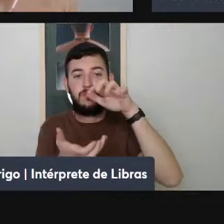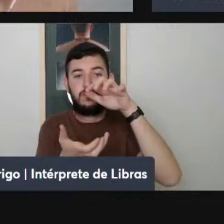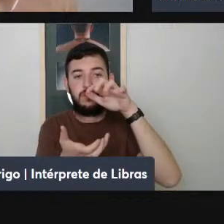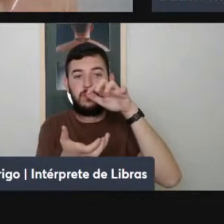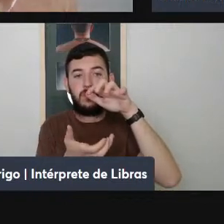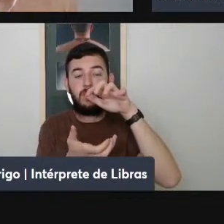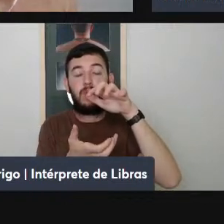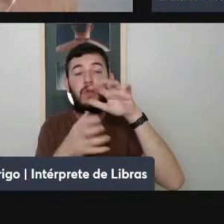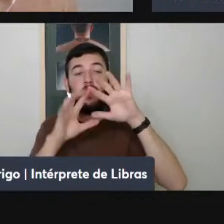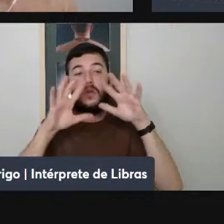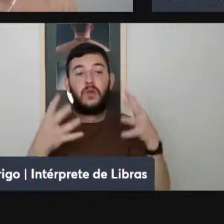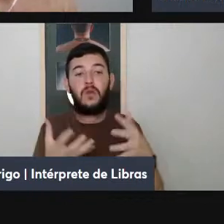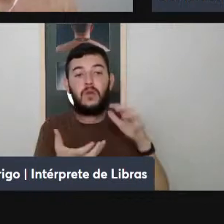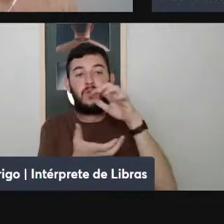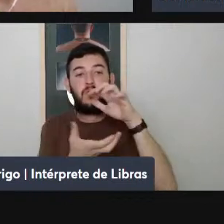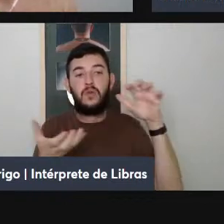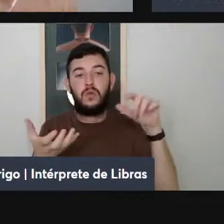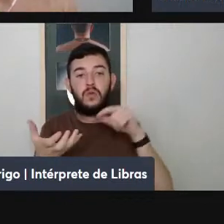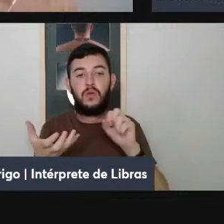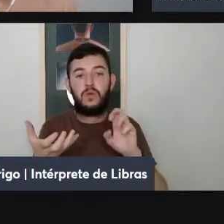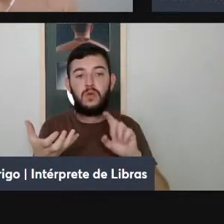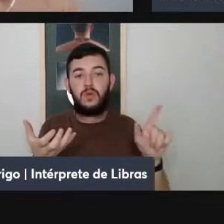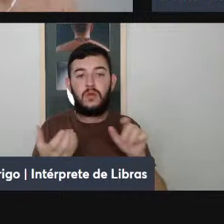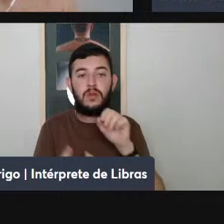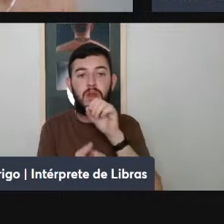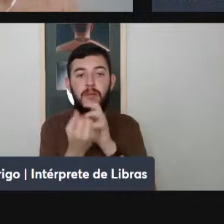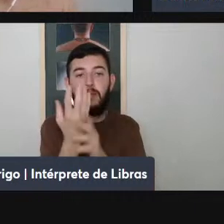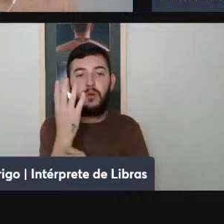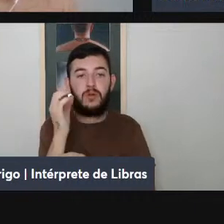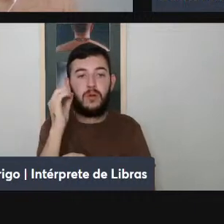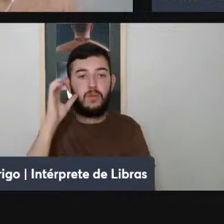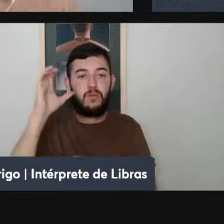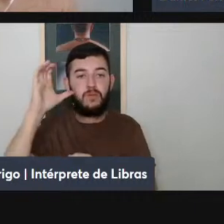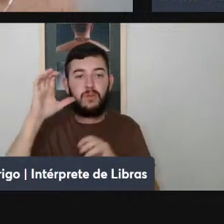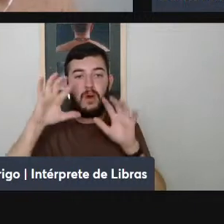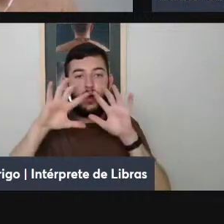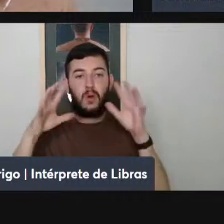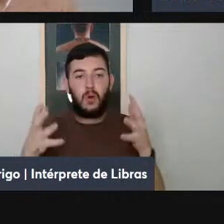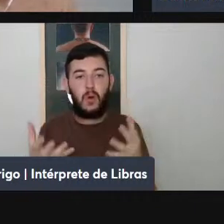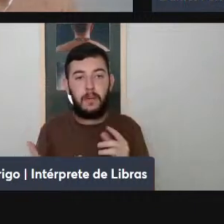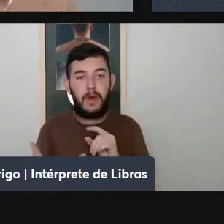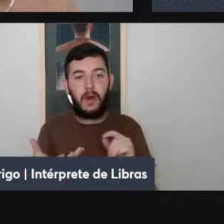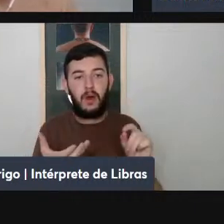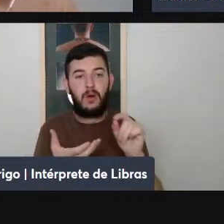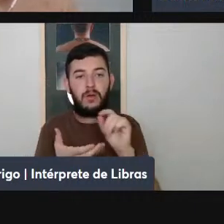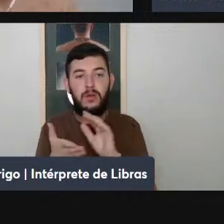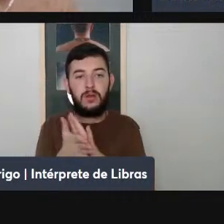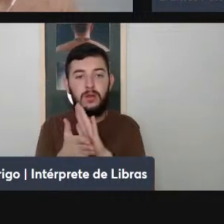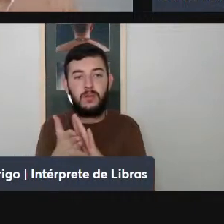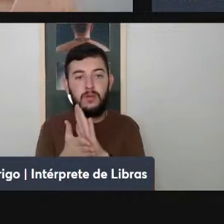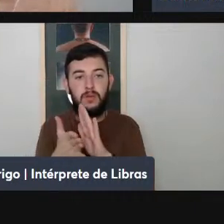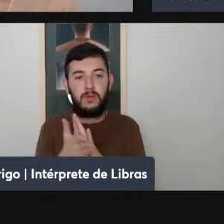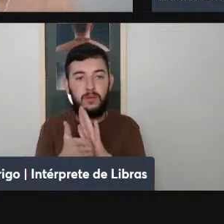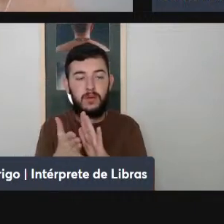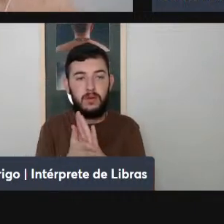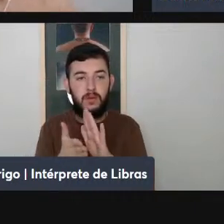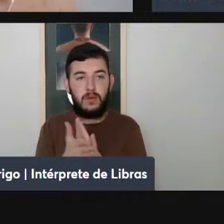Acadêmicos do Sul, na produção global de conhecimento desde que publicou Soft Theory